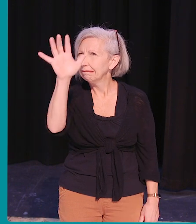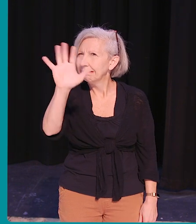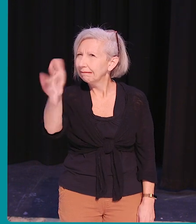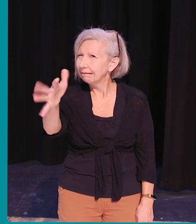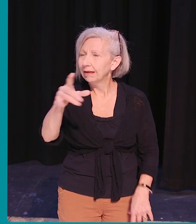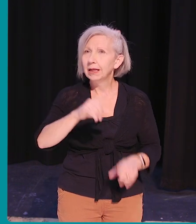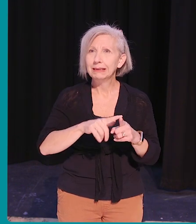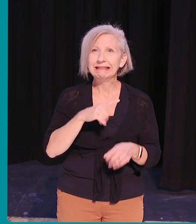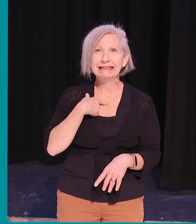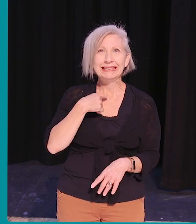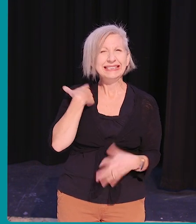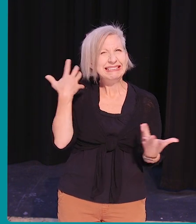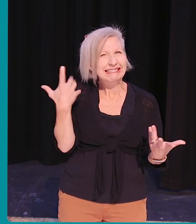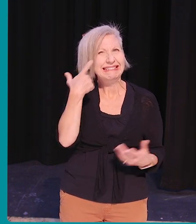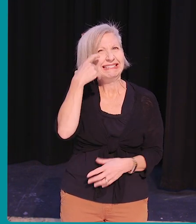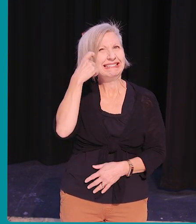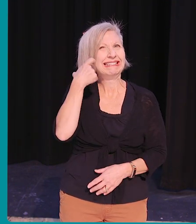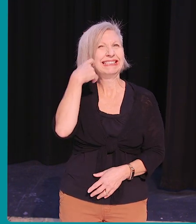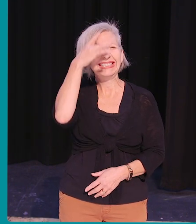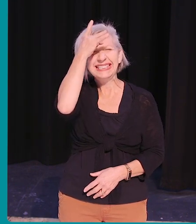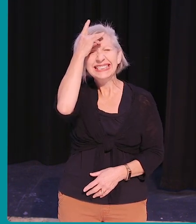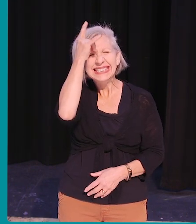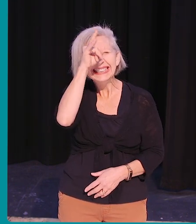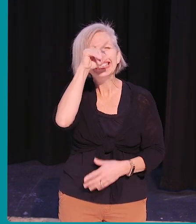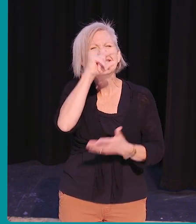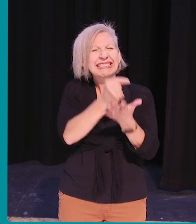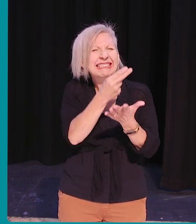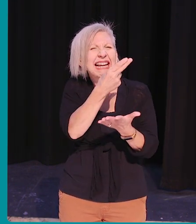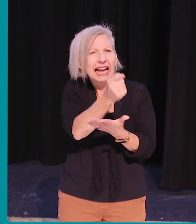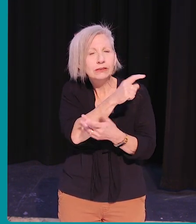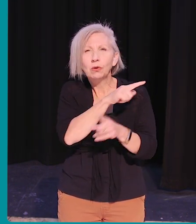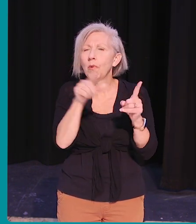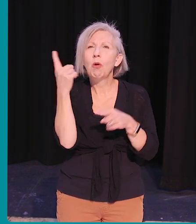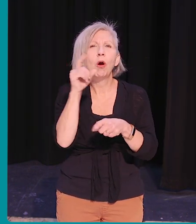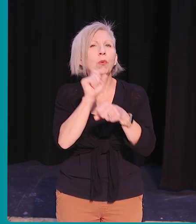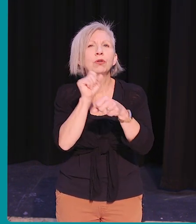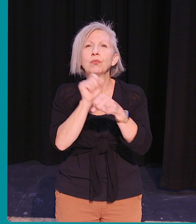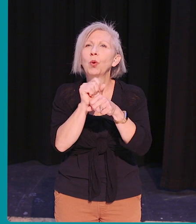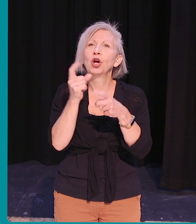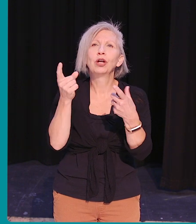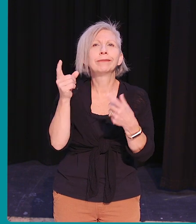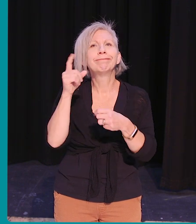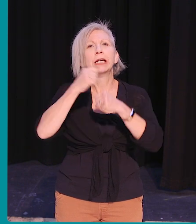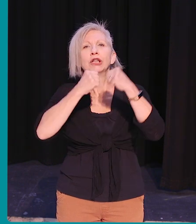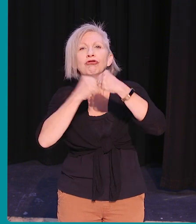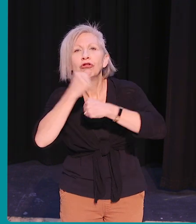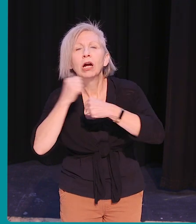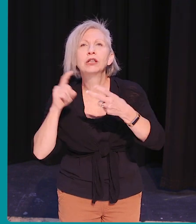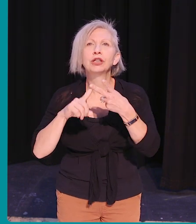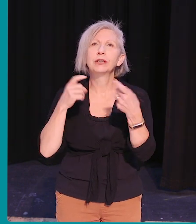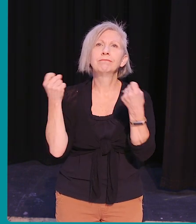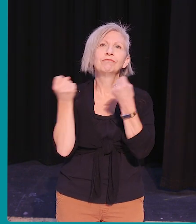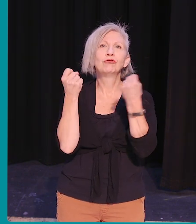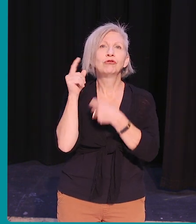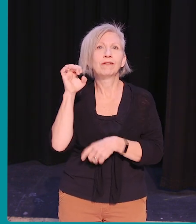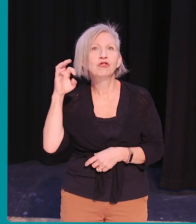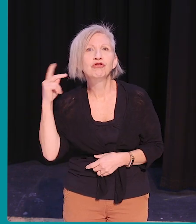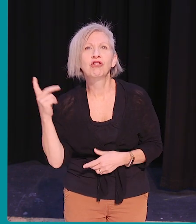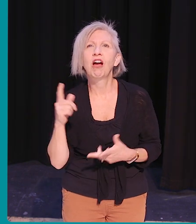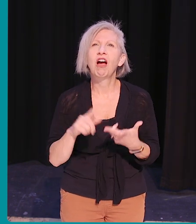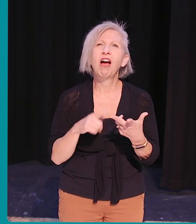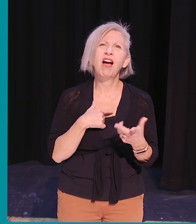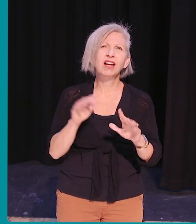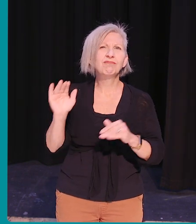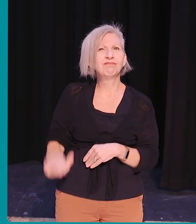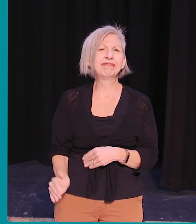school, you could always get a job at the local factory. You could always work retail. You could always work construction. You could always drive a truck. You could always, fill in the blank. And we just can't say